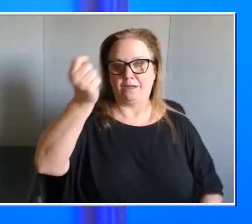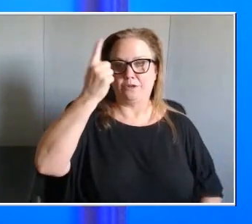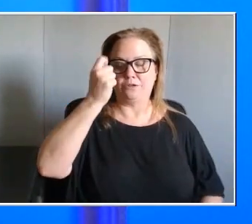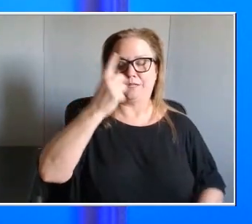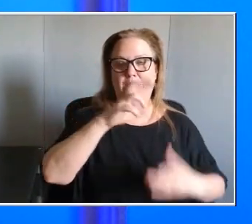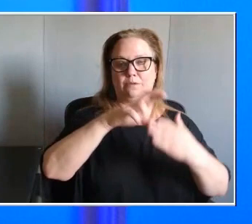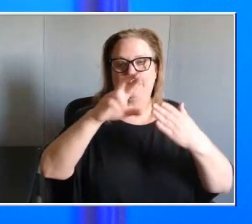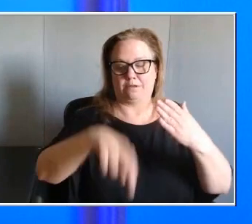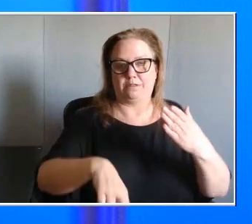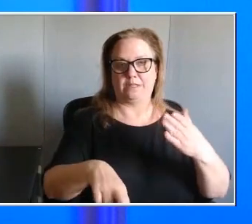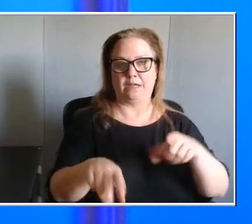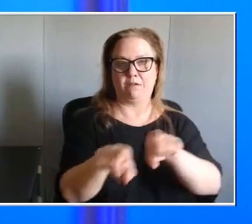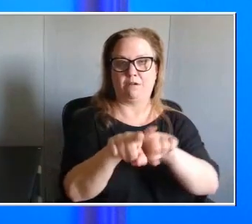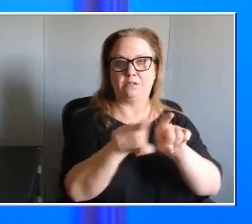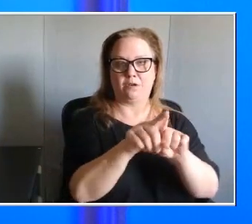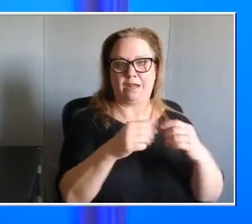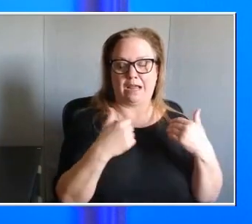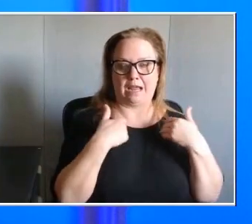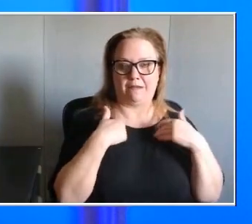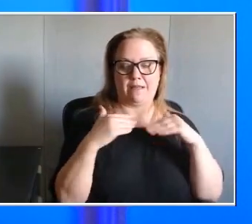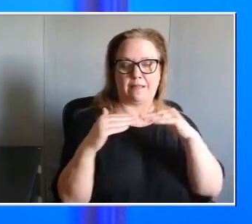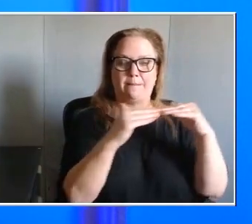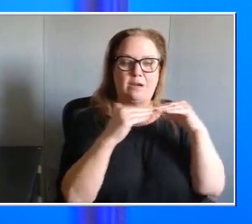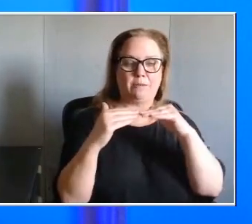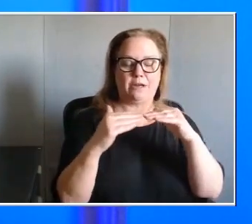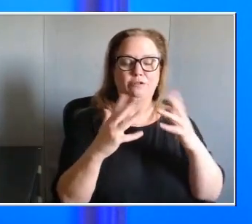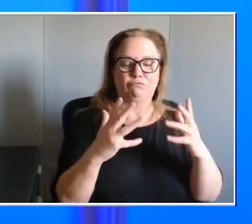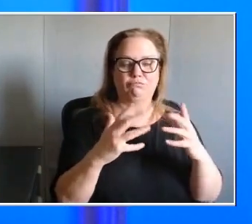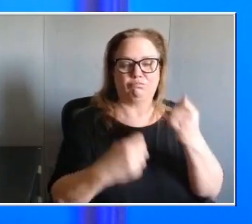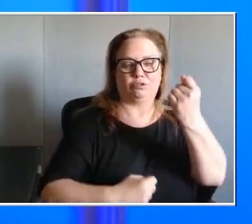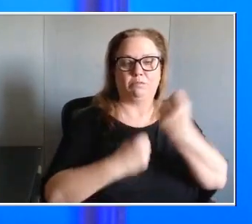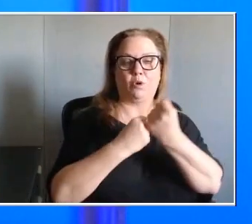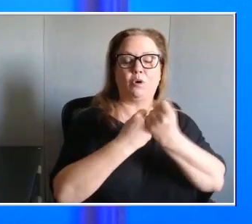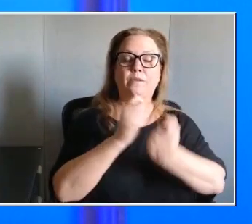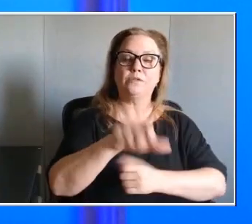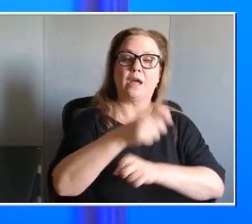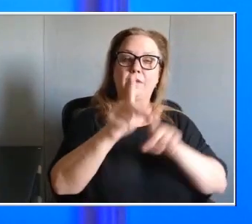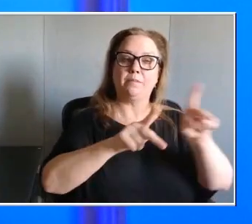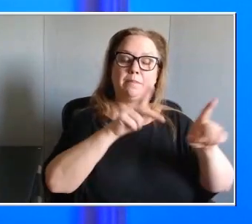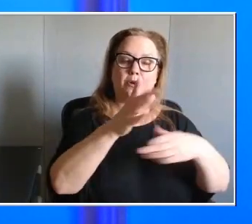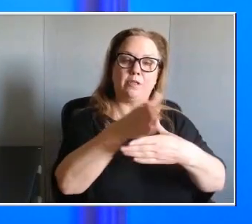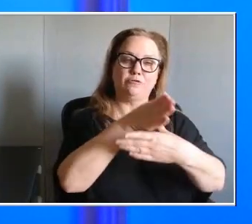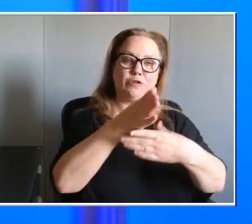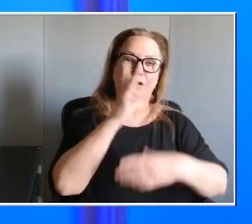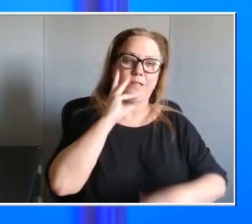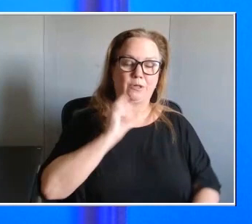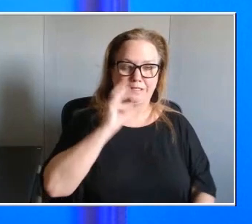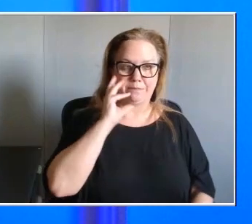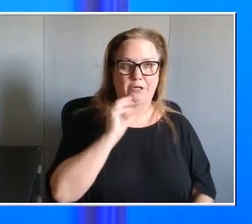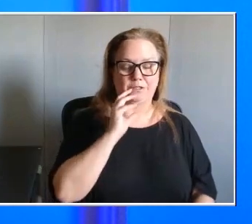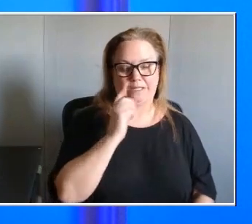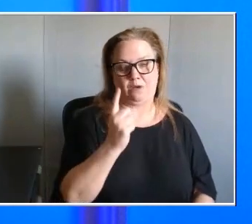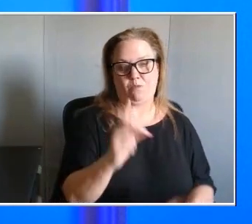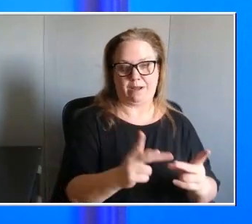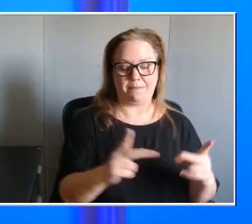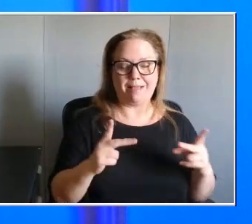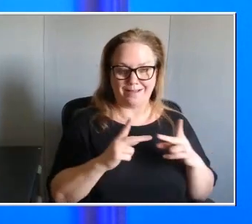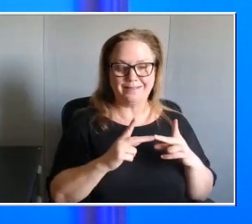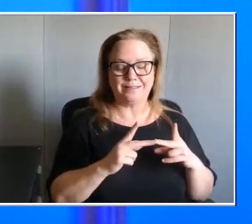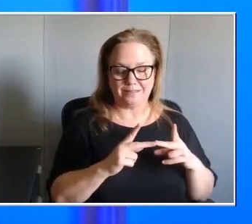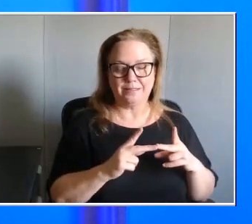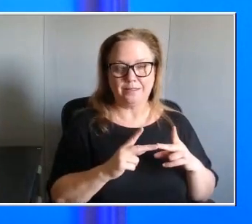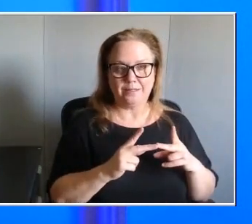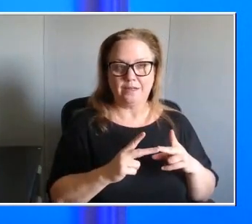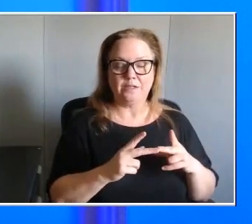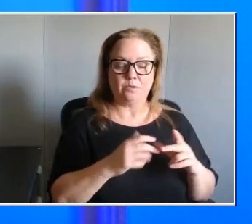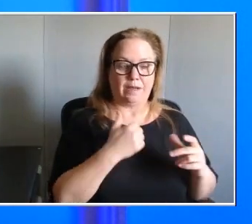outcomes, and also to have that peer-to-peer support. So there's other people that are sharing those same experiences in one place. So we have that, and we also